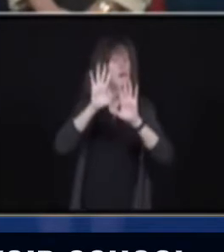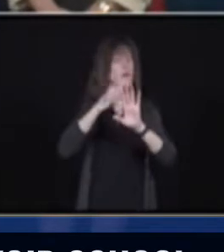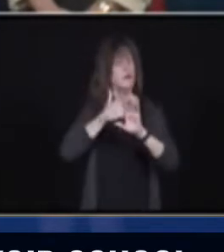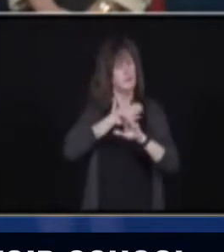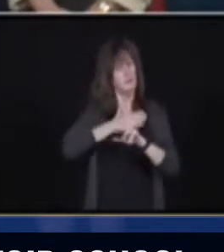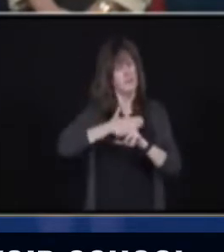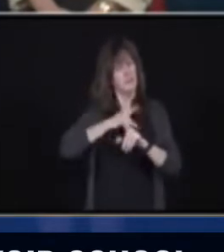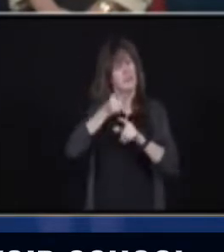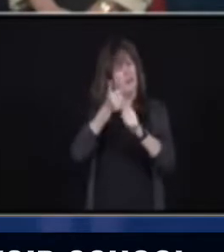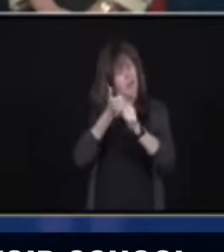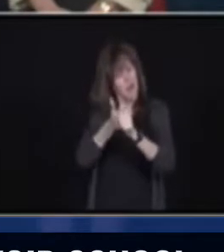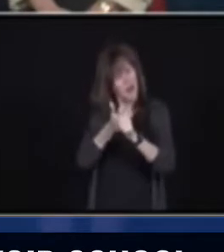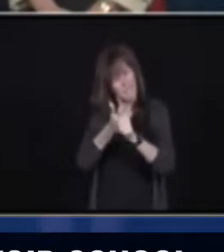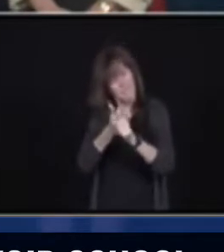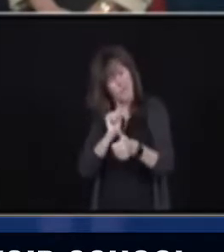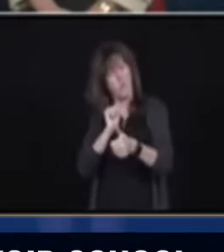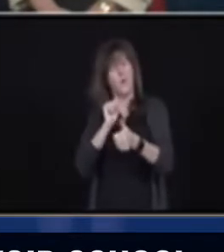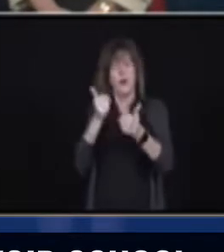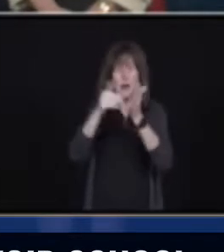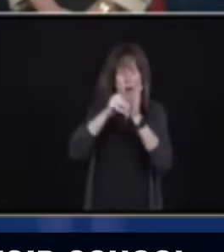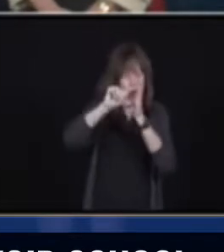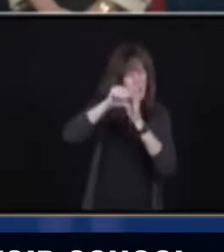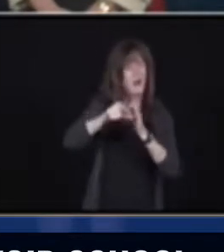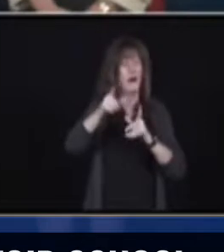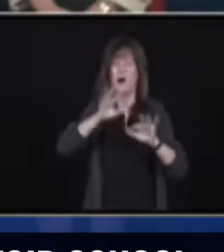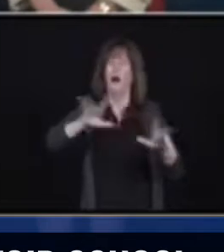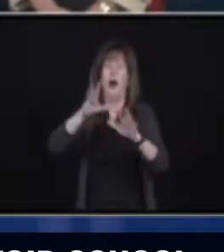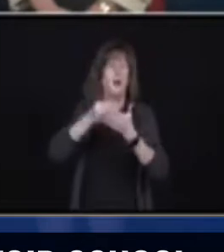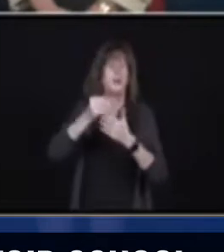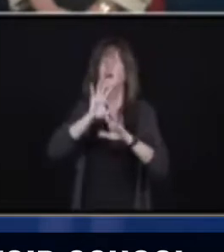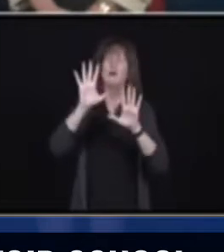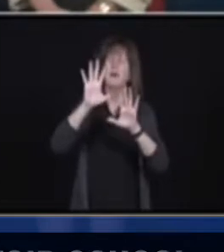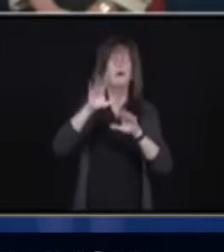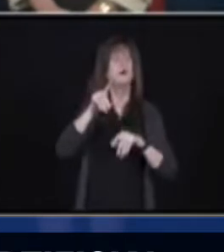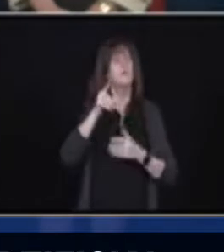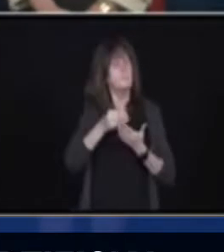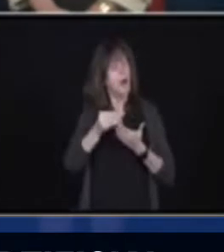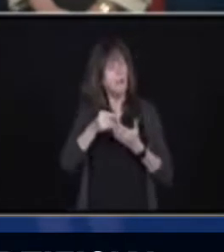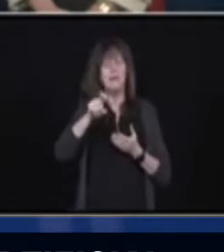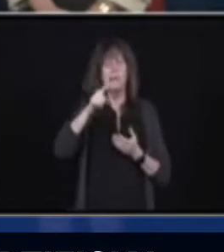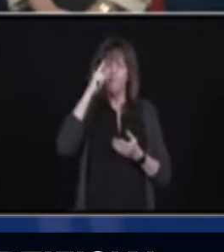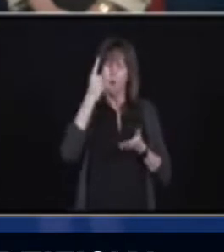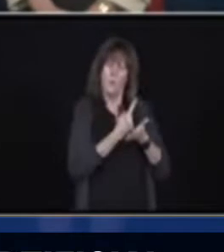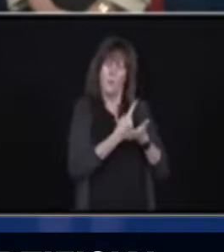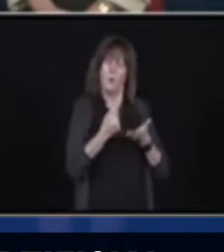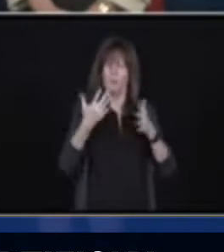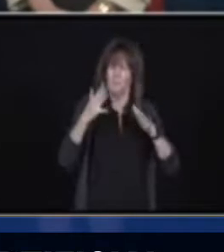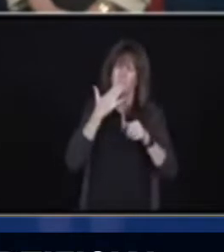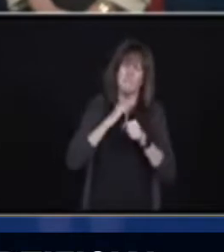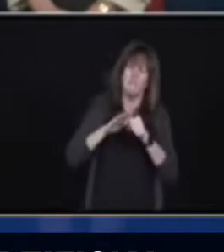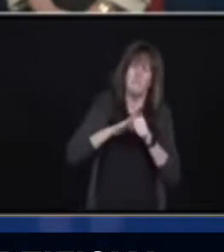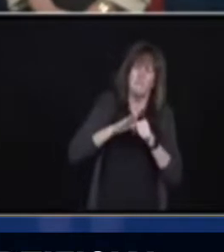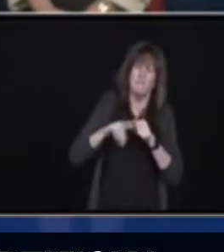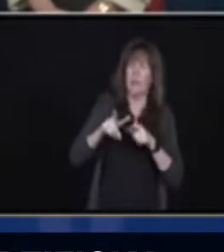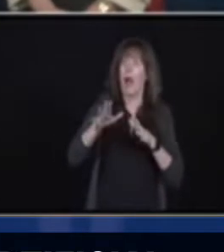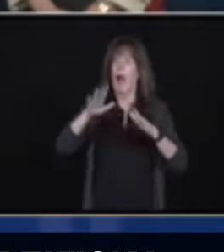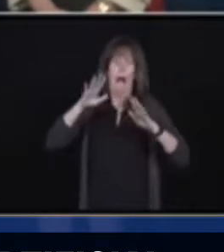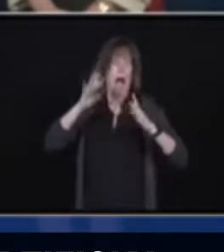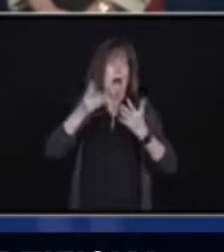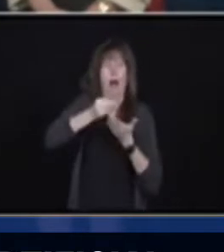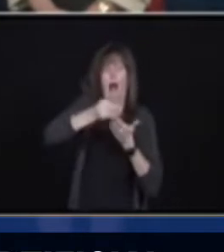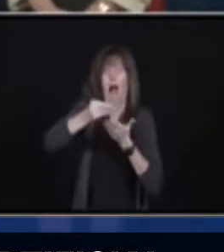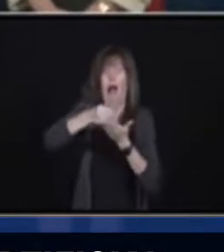no need to buy more than you need for a week or two. By avoiding the panic buying, We can make